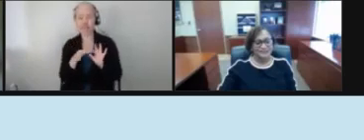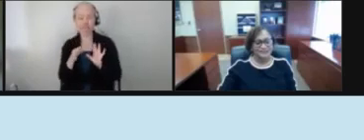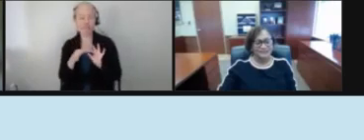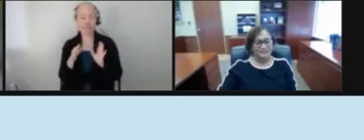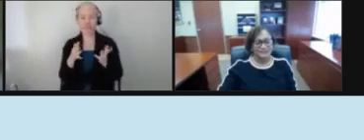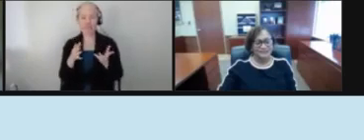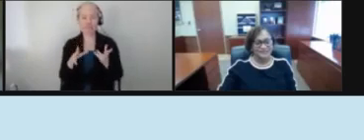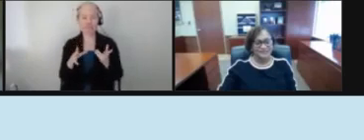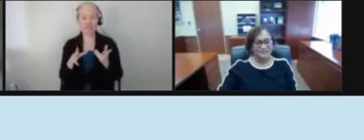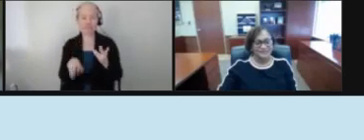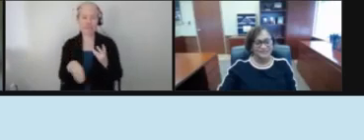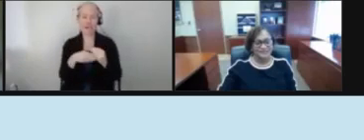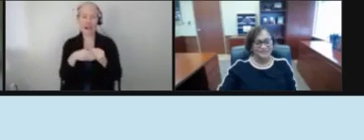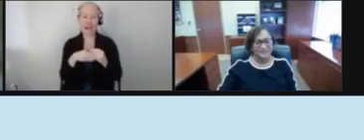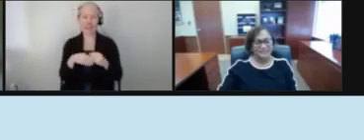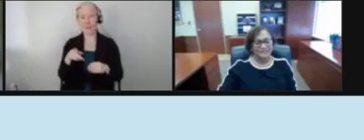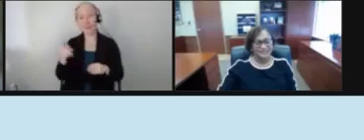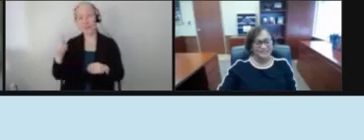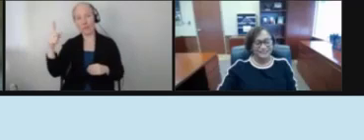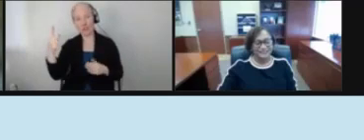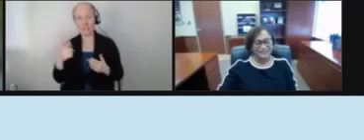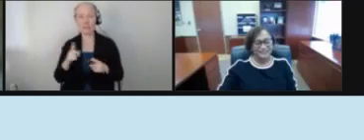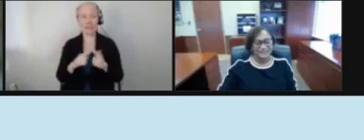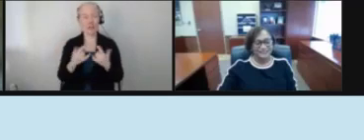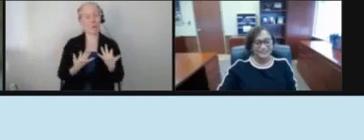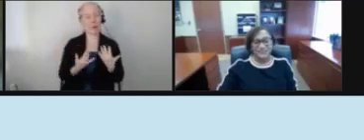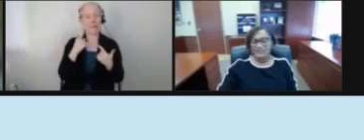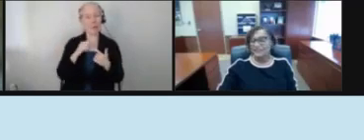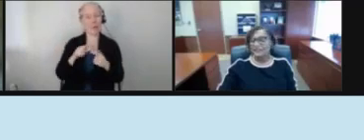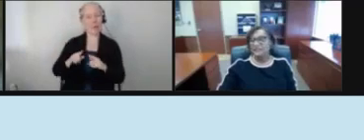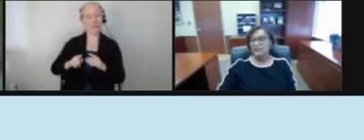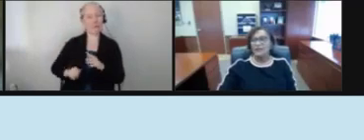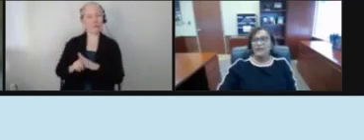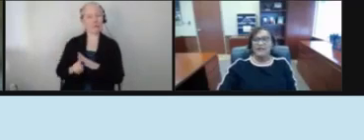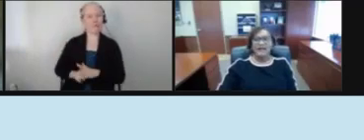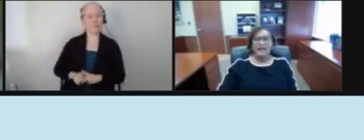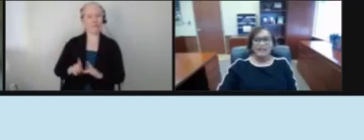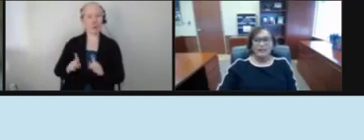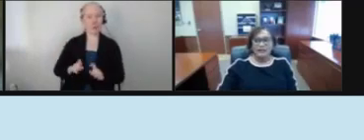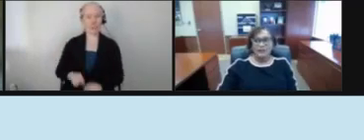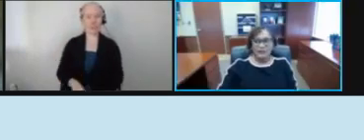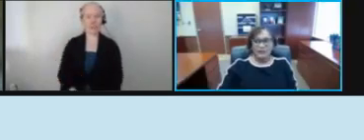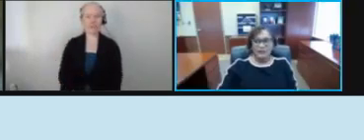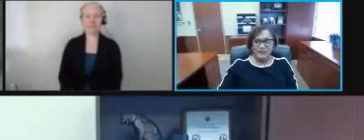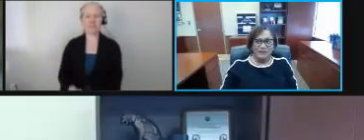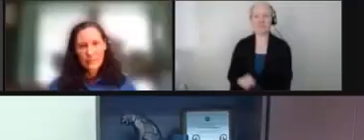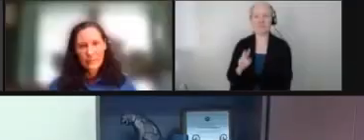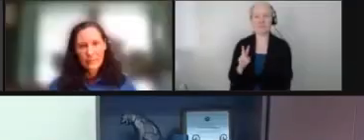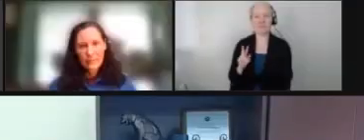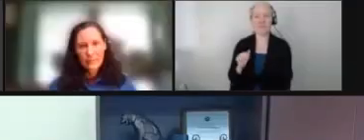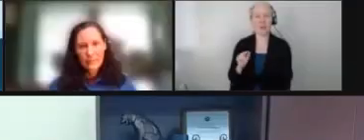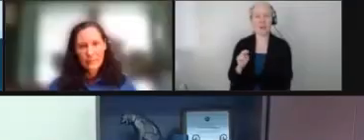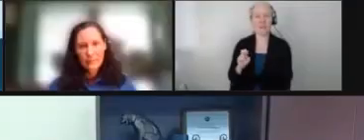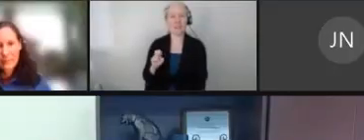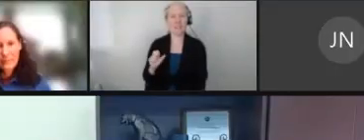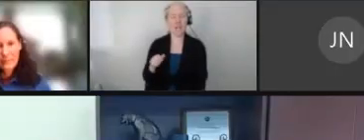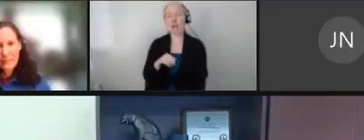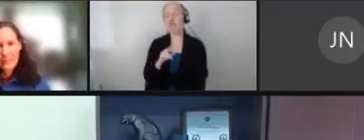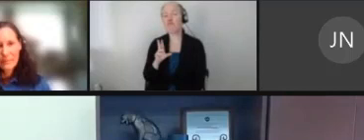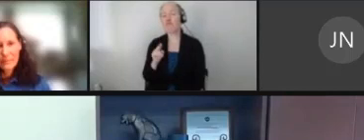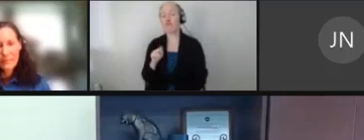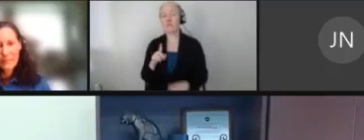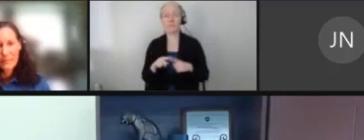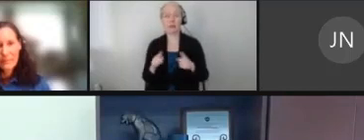since you spoke while we're waiting for questions from the audience? Yeah, no, I want to